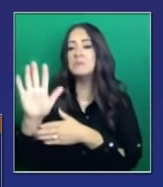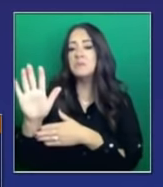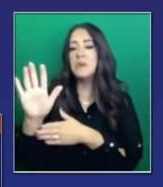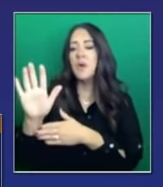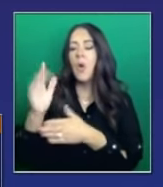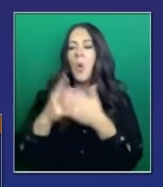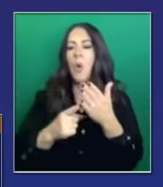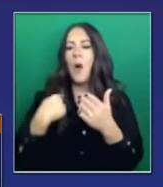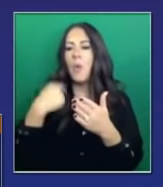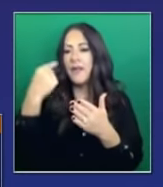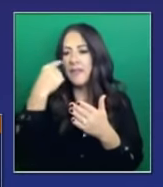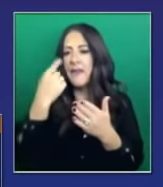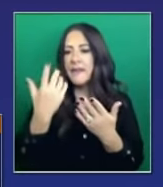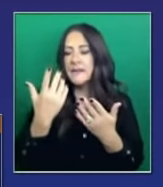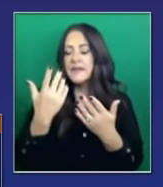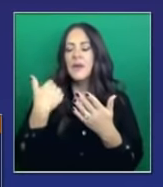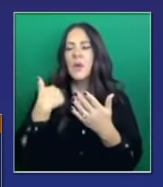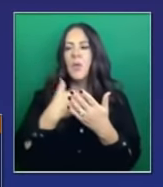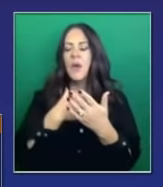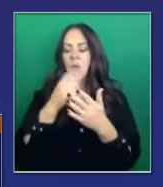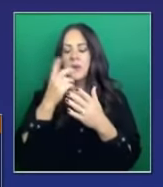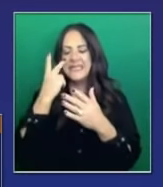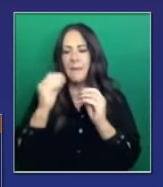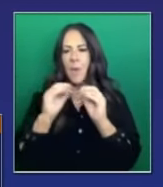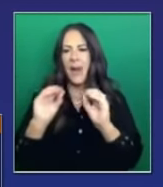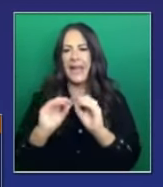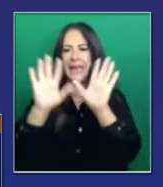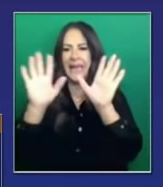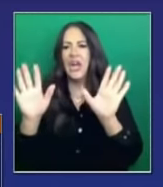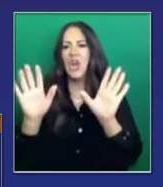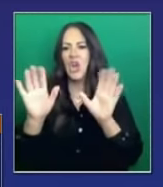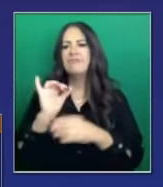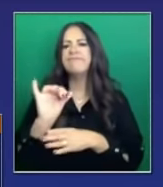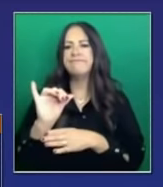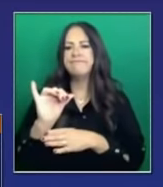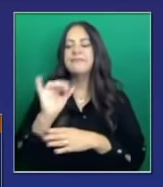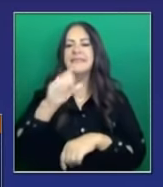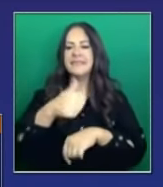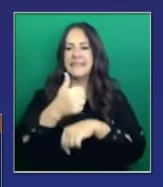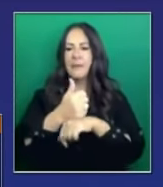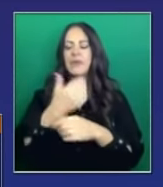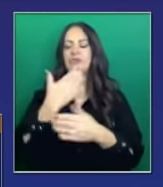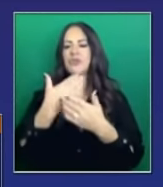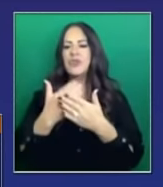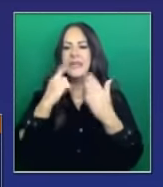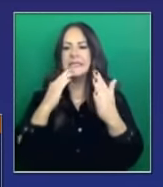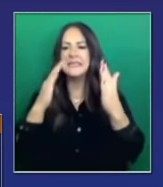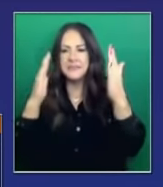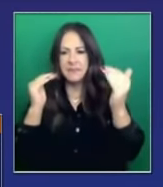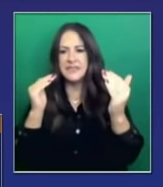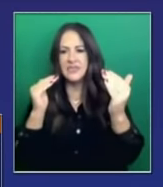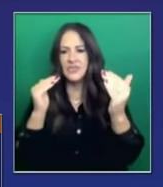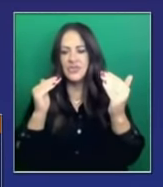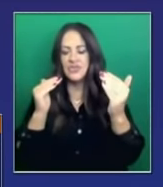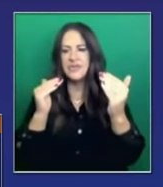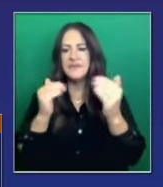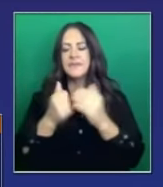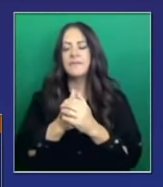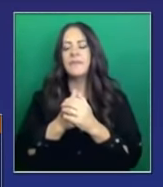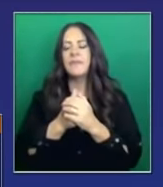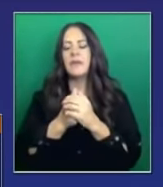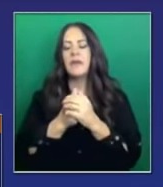clarity, more focus, and really create an establishment of expectation relating to, again, our default